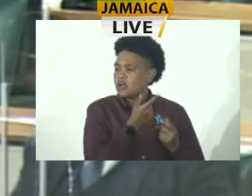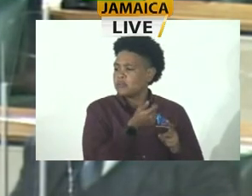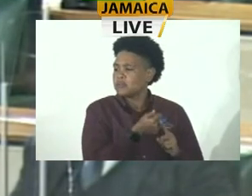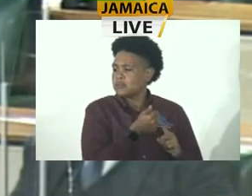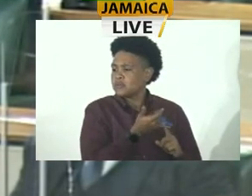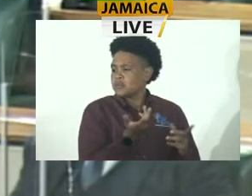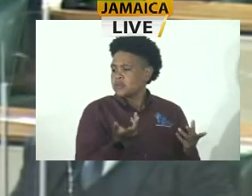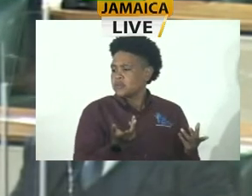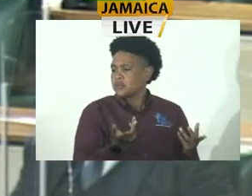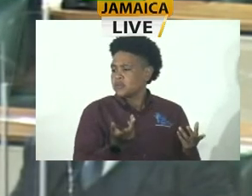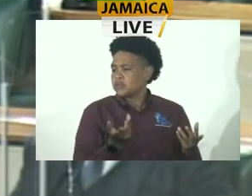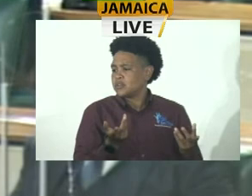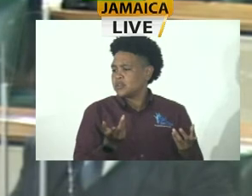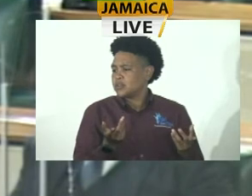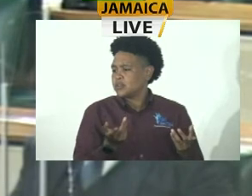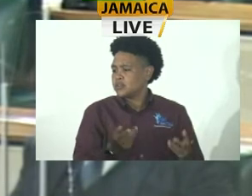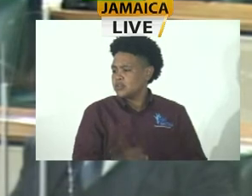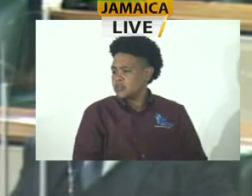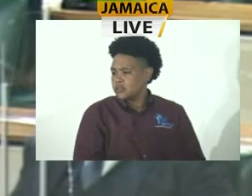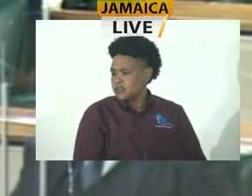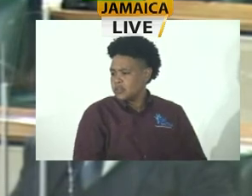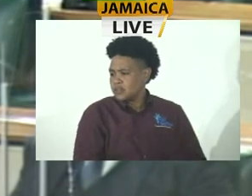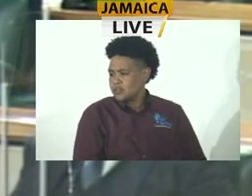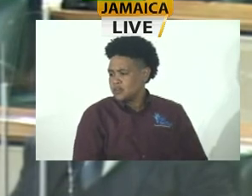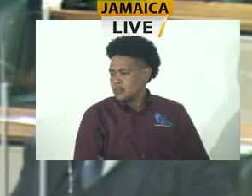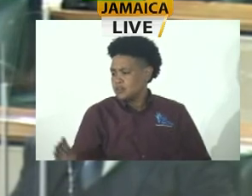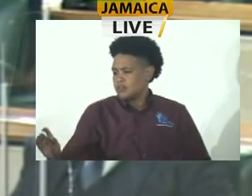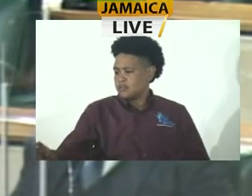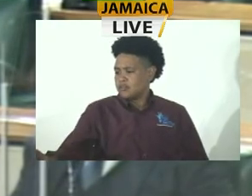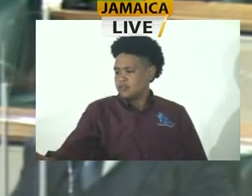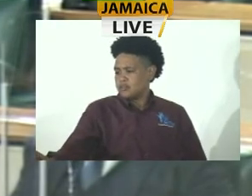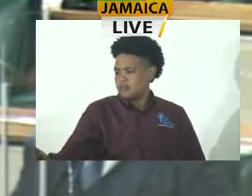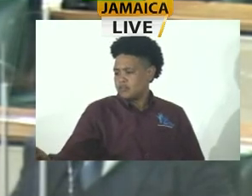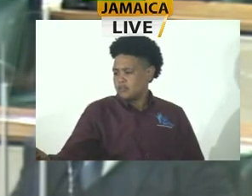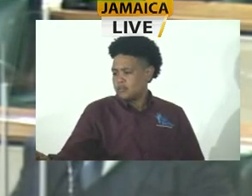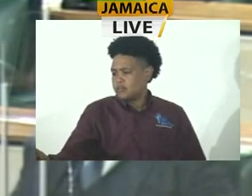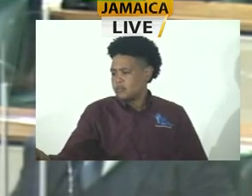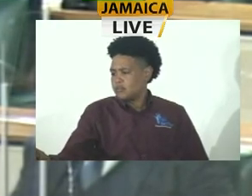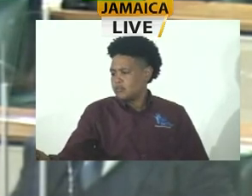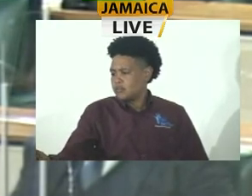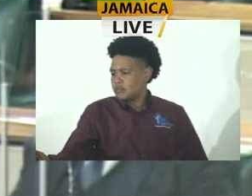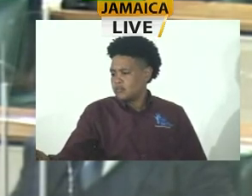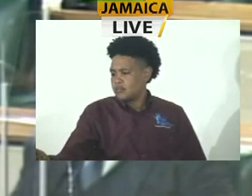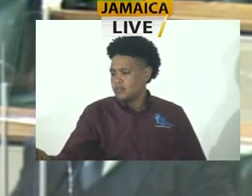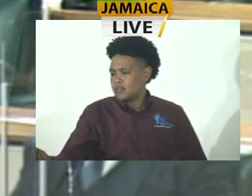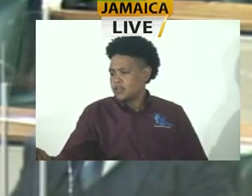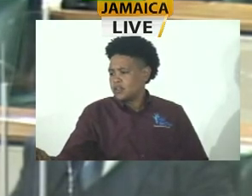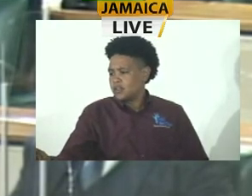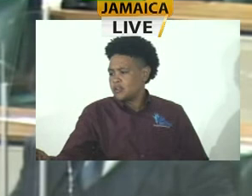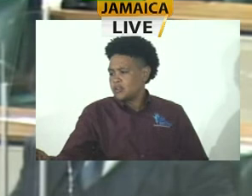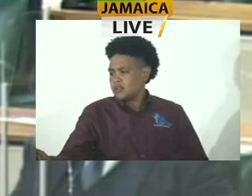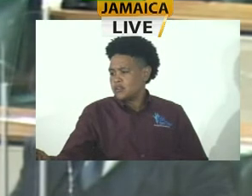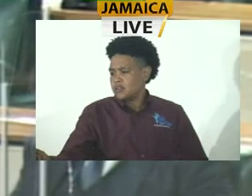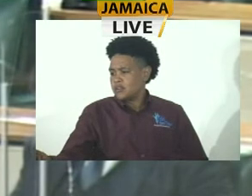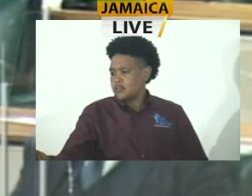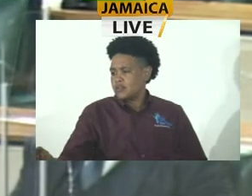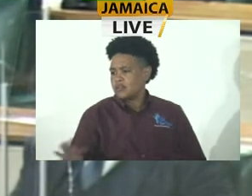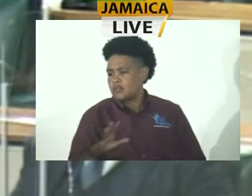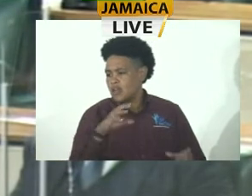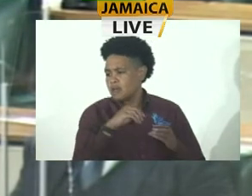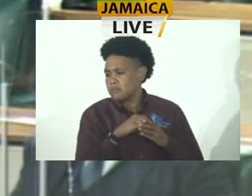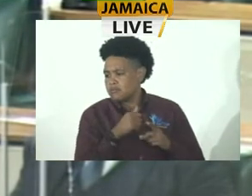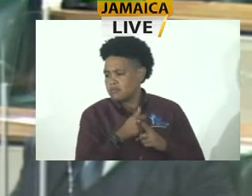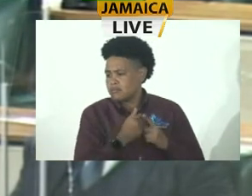them to participate and so a a positive spin-off of the ends is